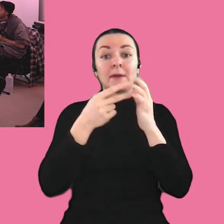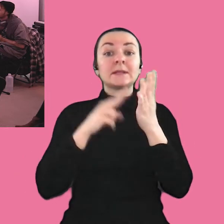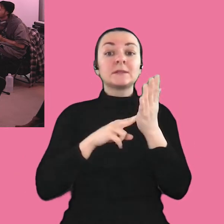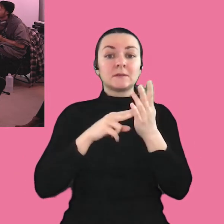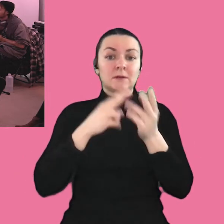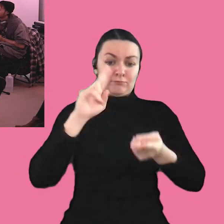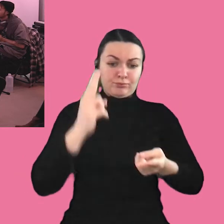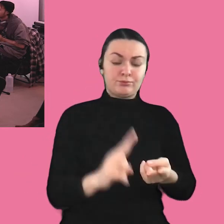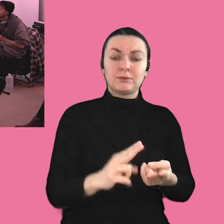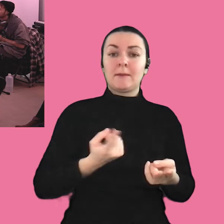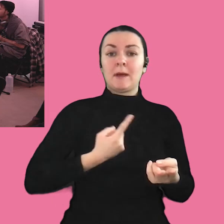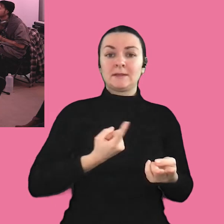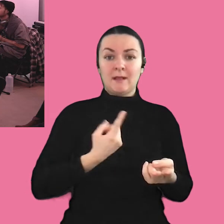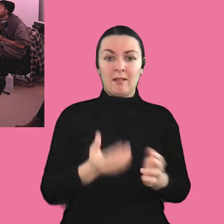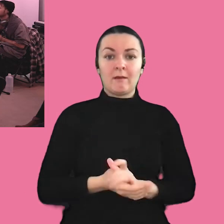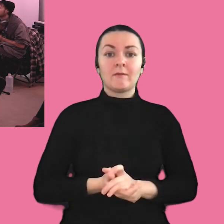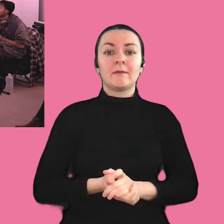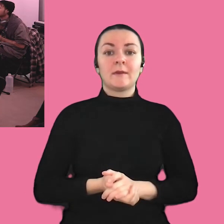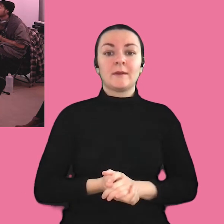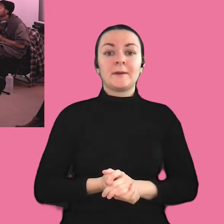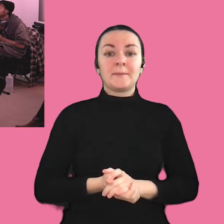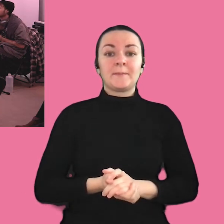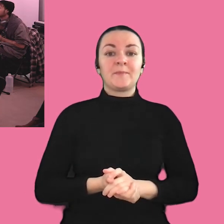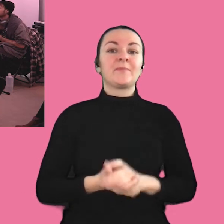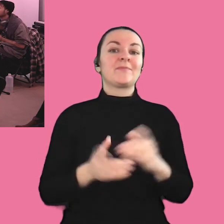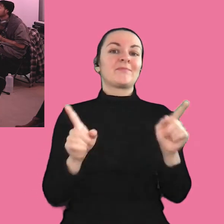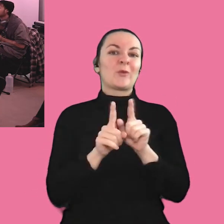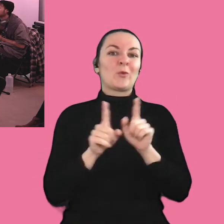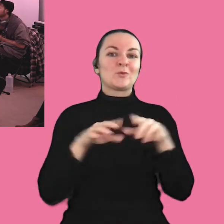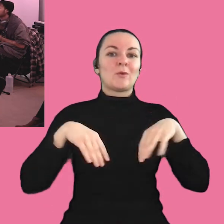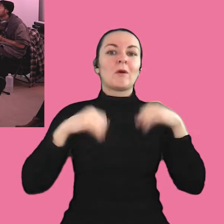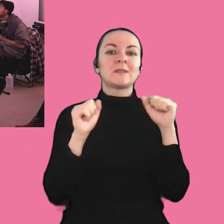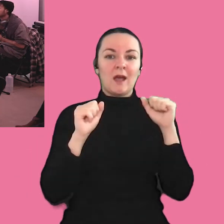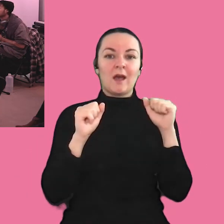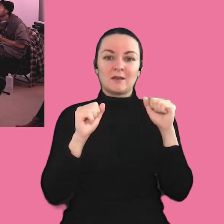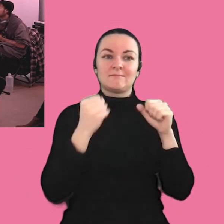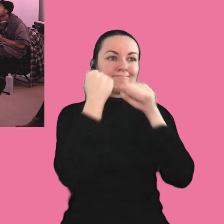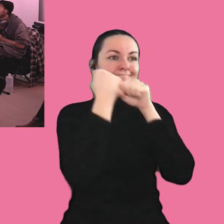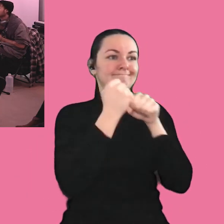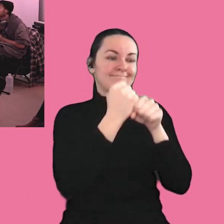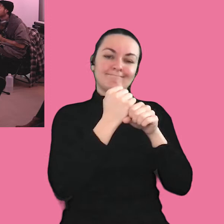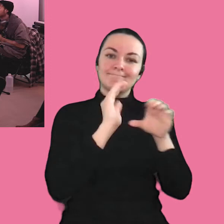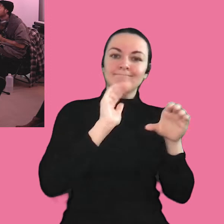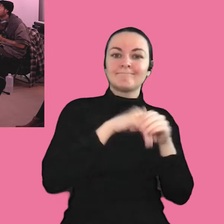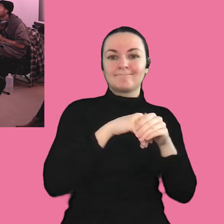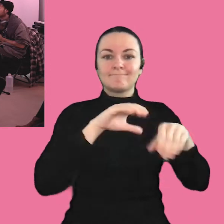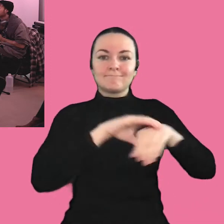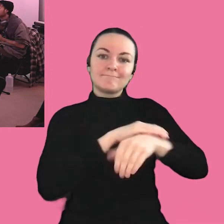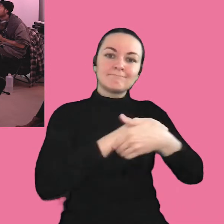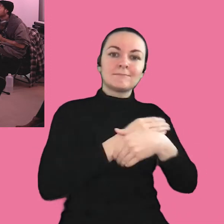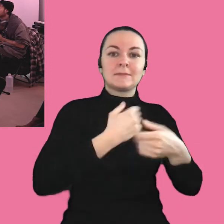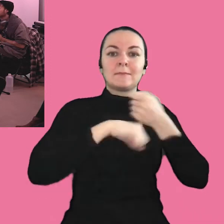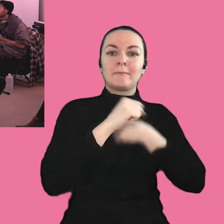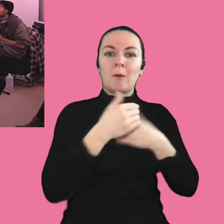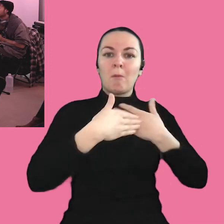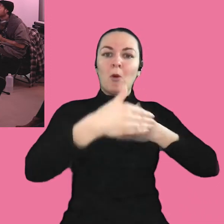my carbon footprint. And I also started to invest a lot more of my